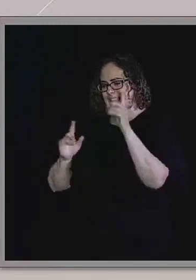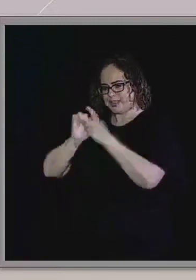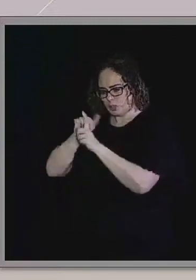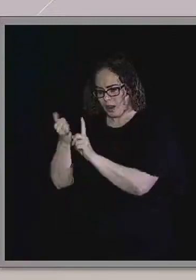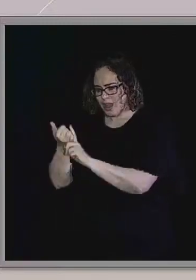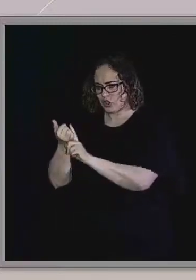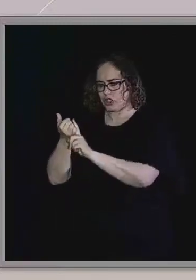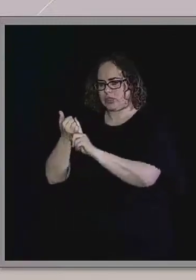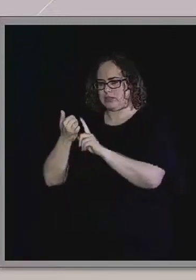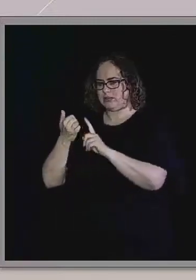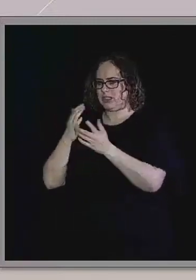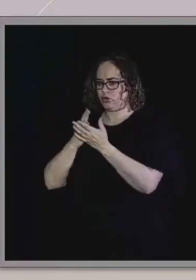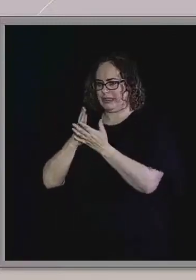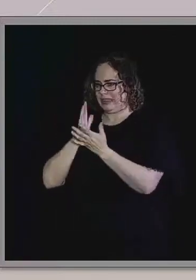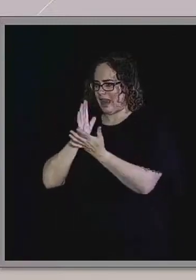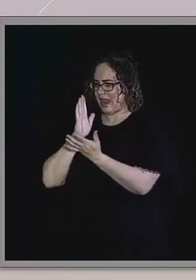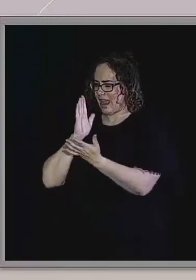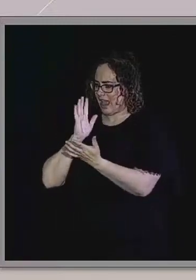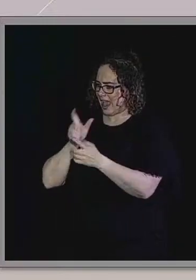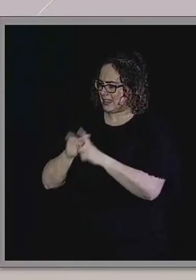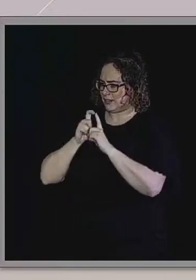what might that look like?